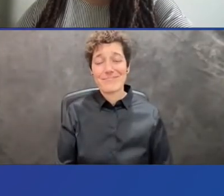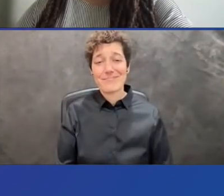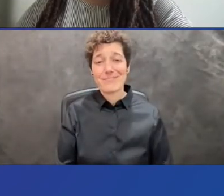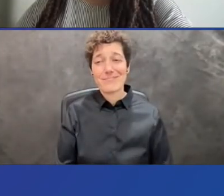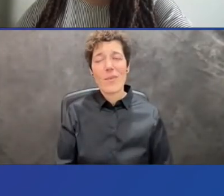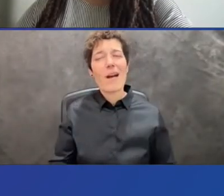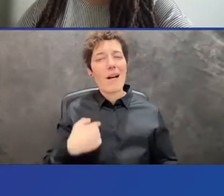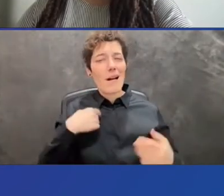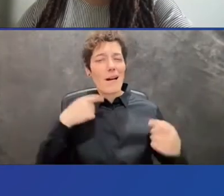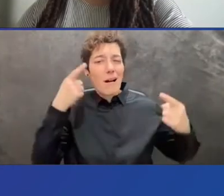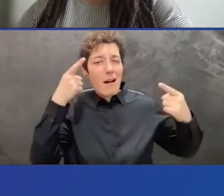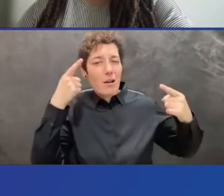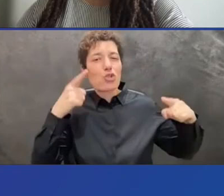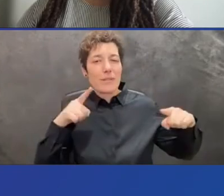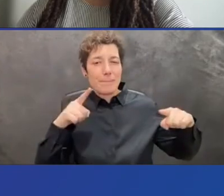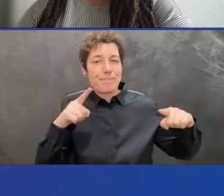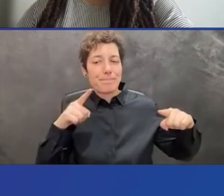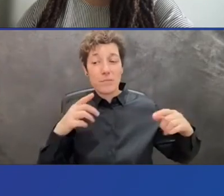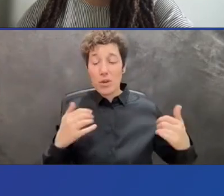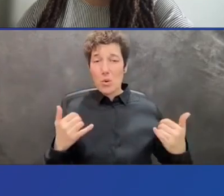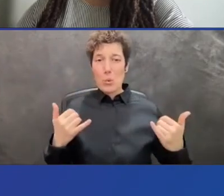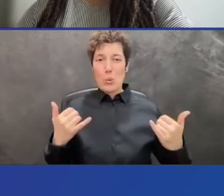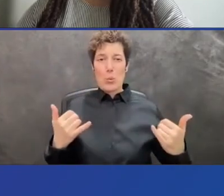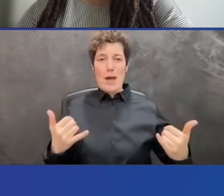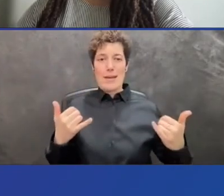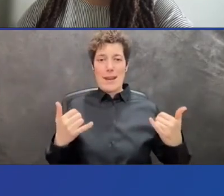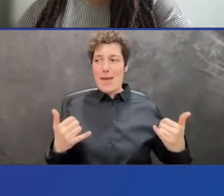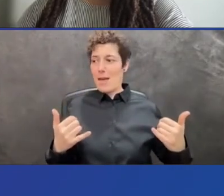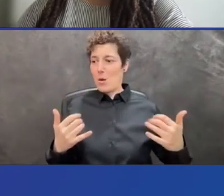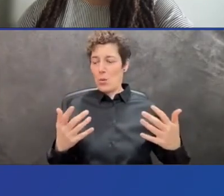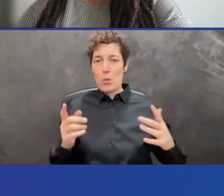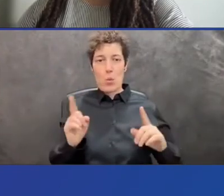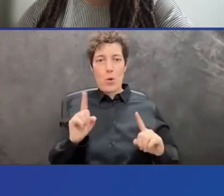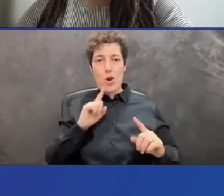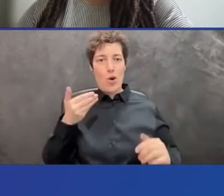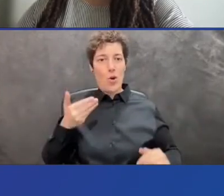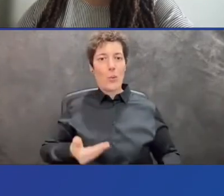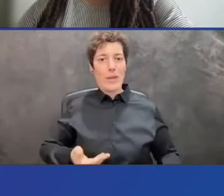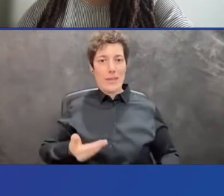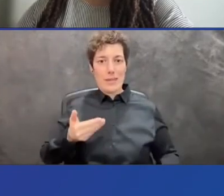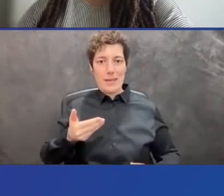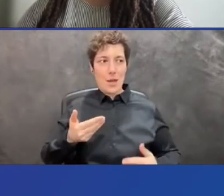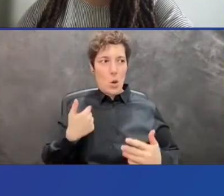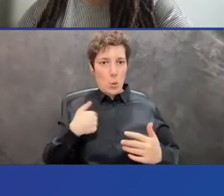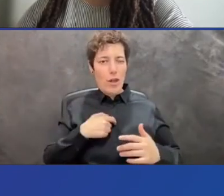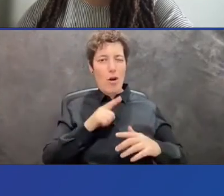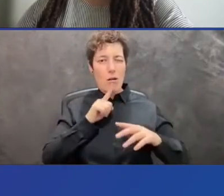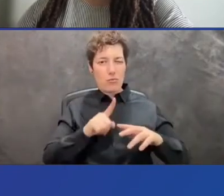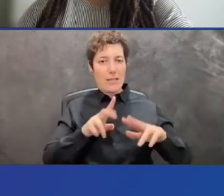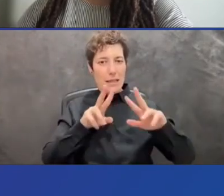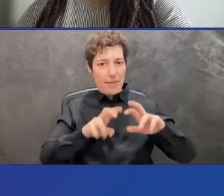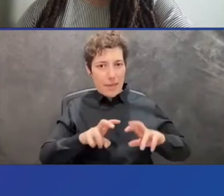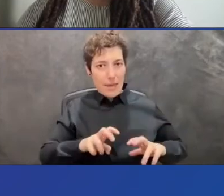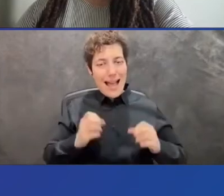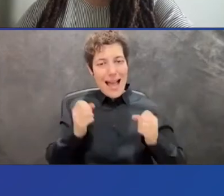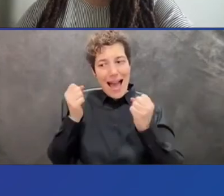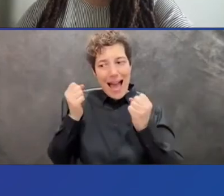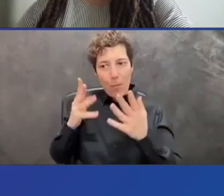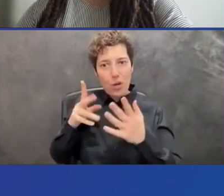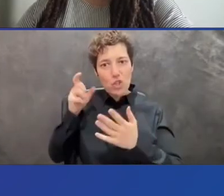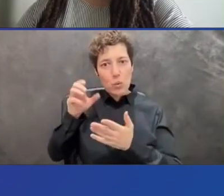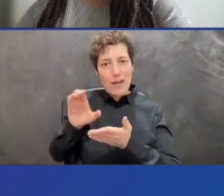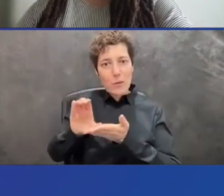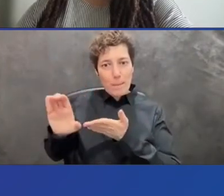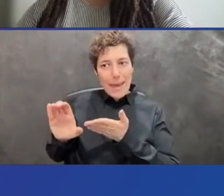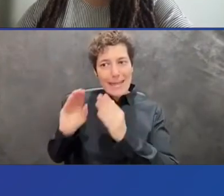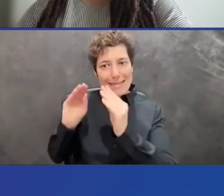that we are now is like, what is the per hour pay for our teachers for their prep time? Not for their teaching time,